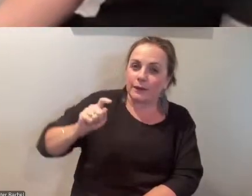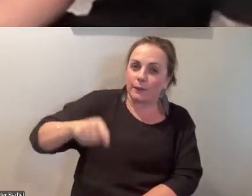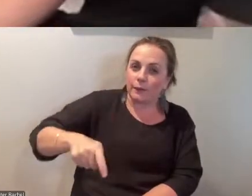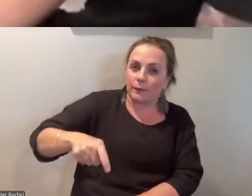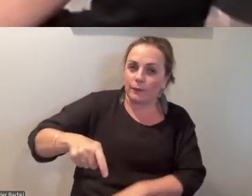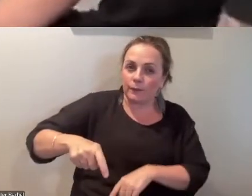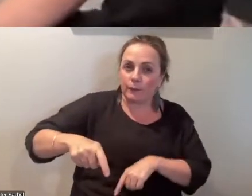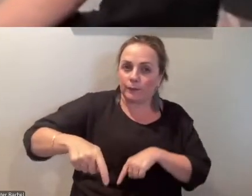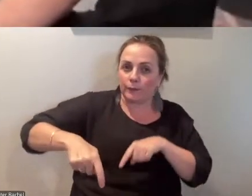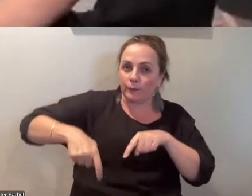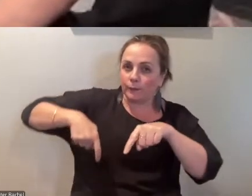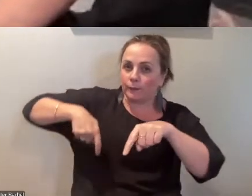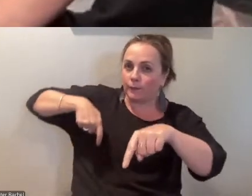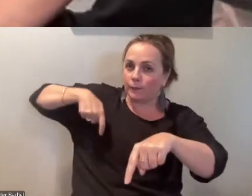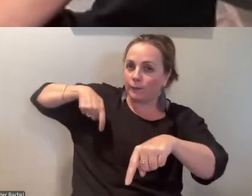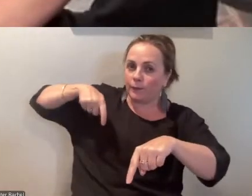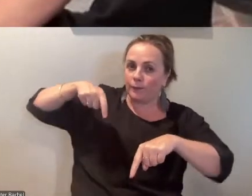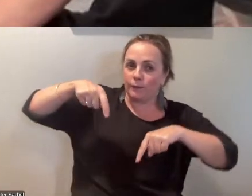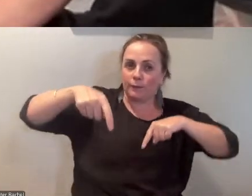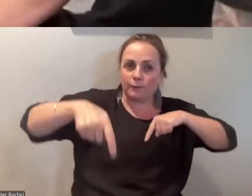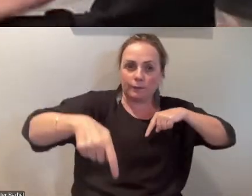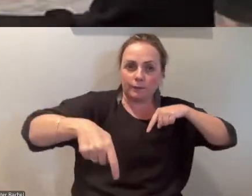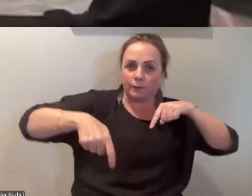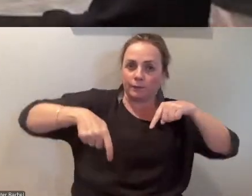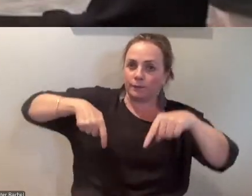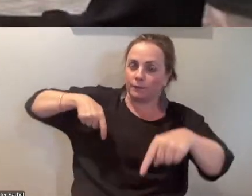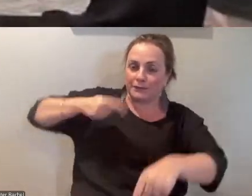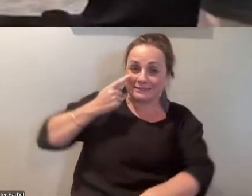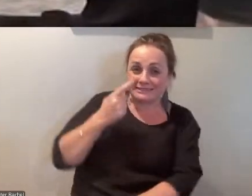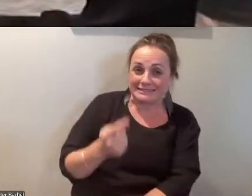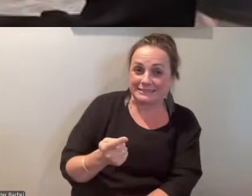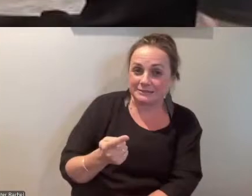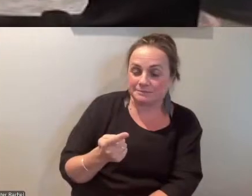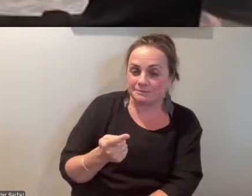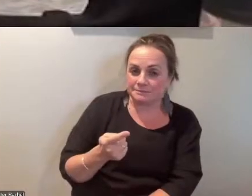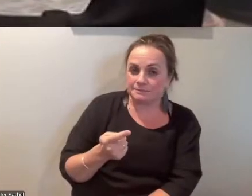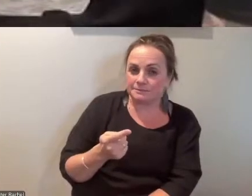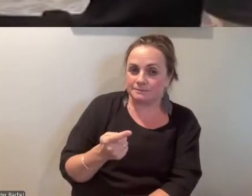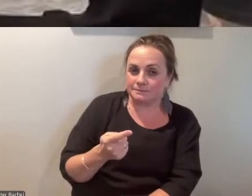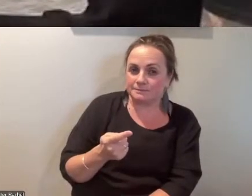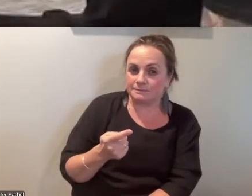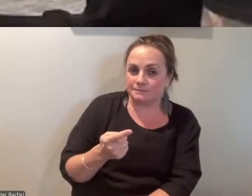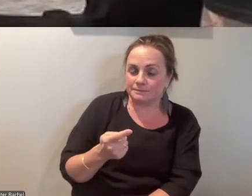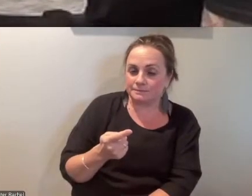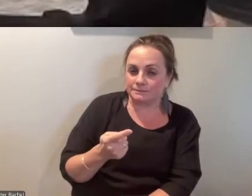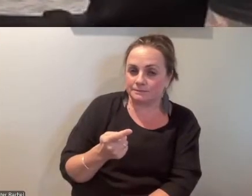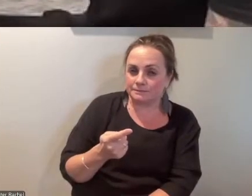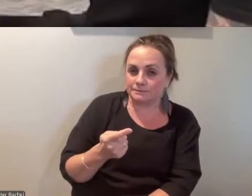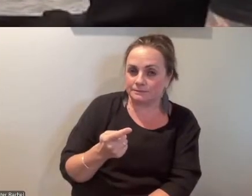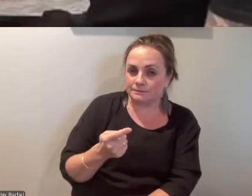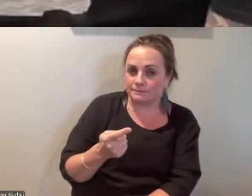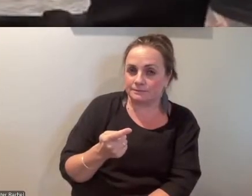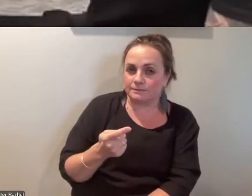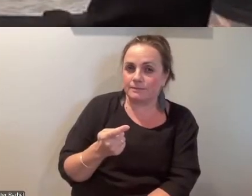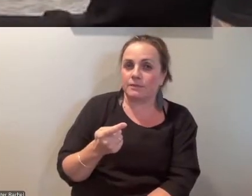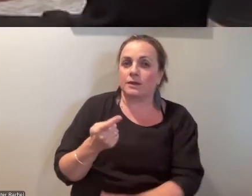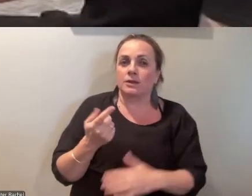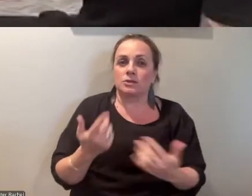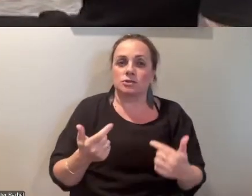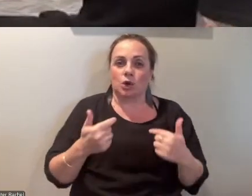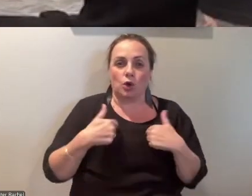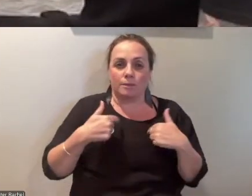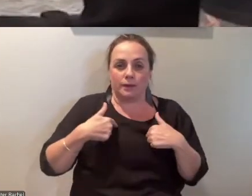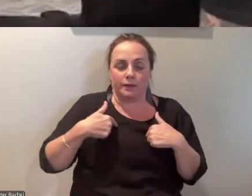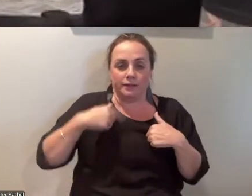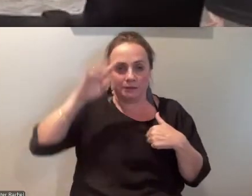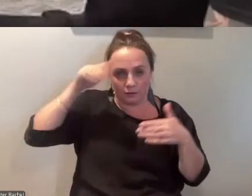get any closer. But this is coming from someone that's done manual gait training for approximately 10